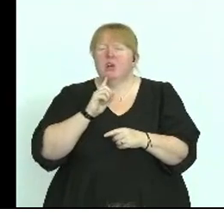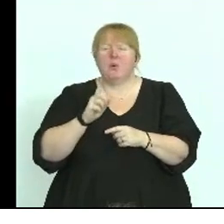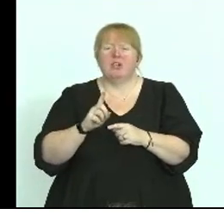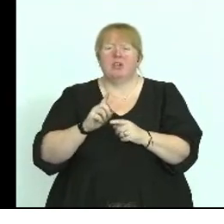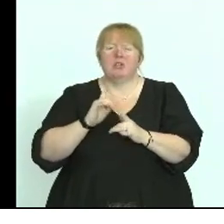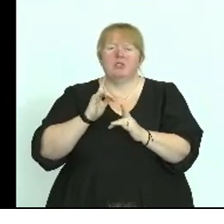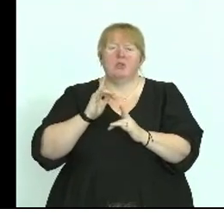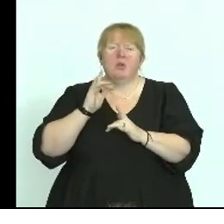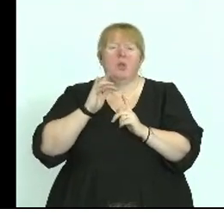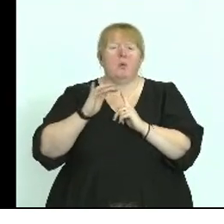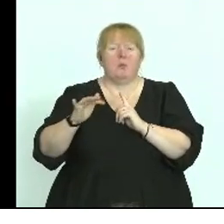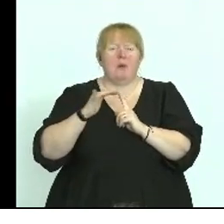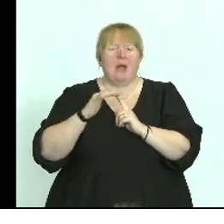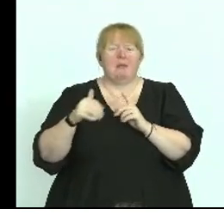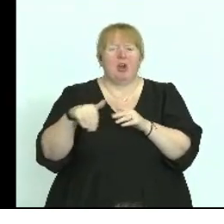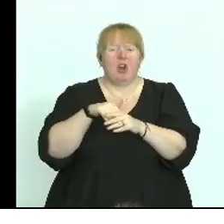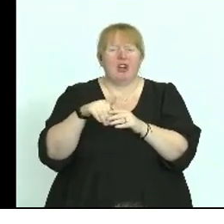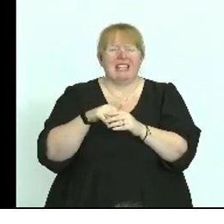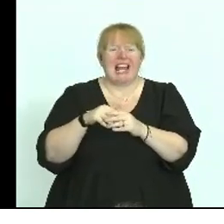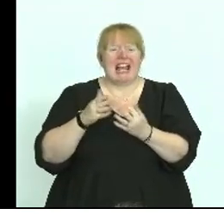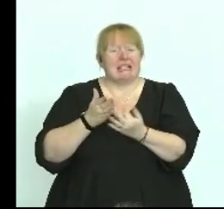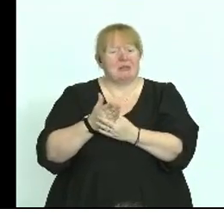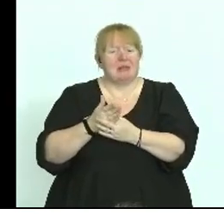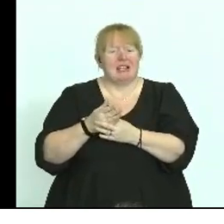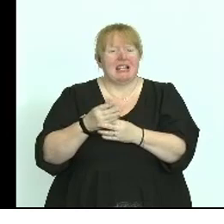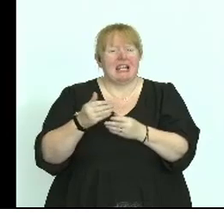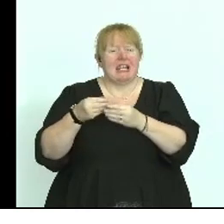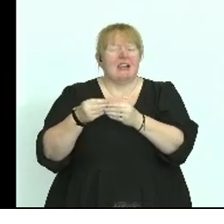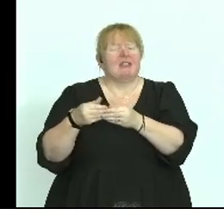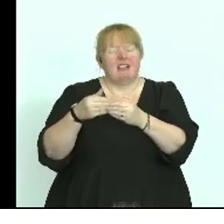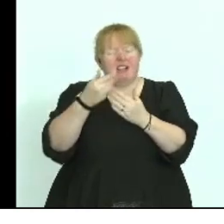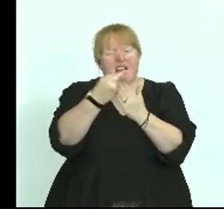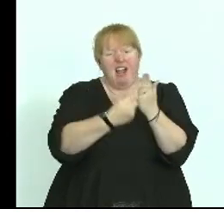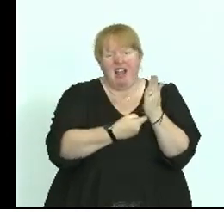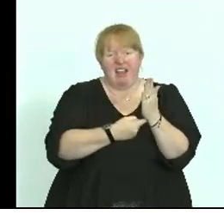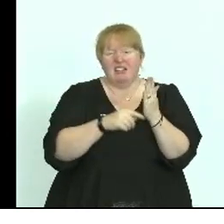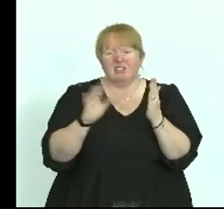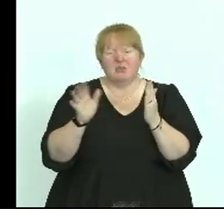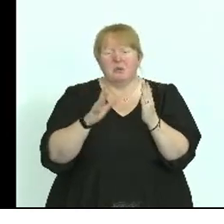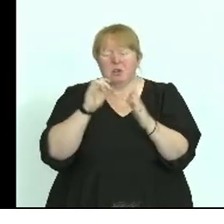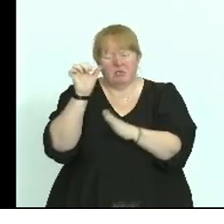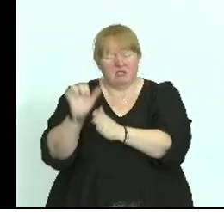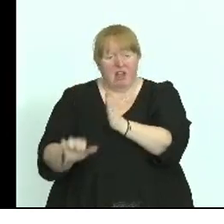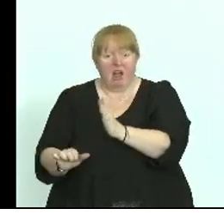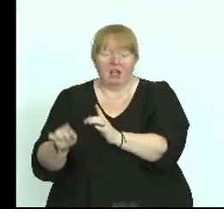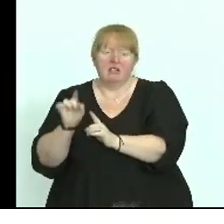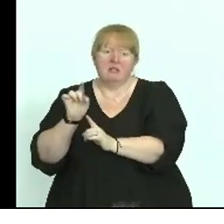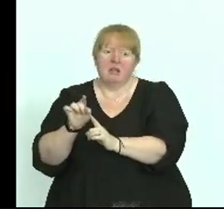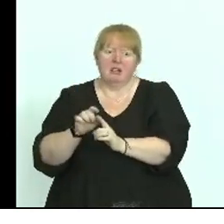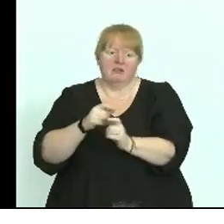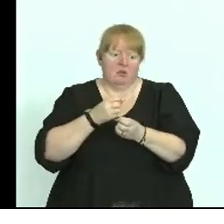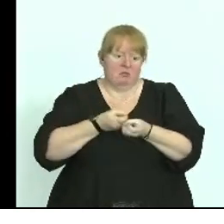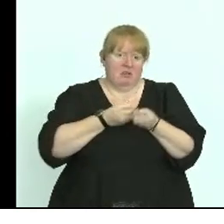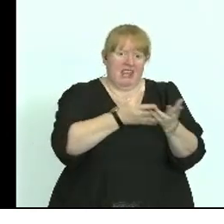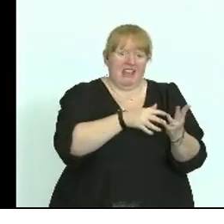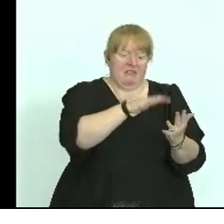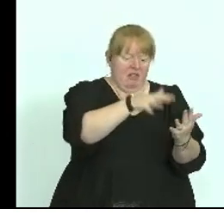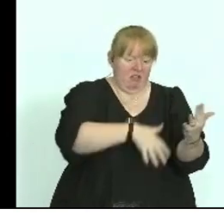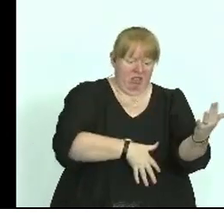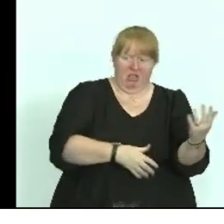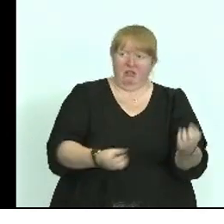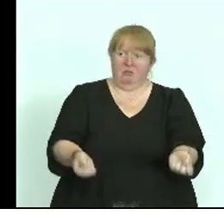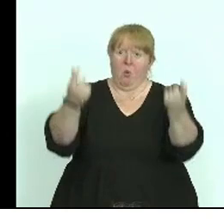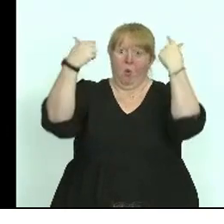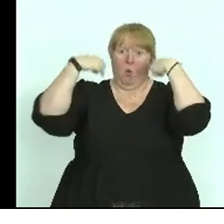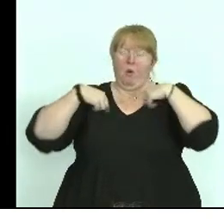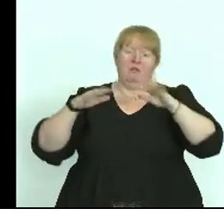Content Accessibility Guidelines, although crucial and we all know we need it. That's a lot. That's overwhelming for a faculty member who's new to this